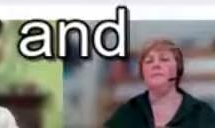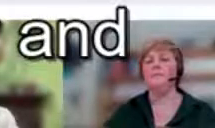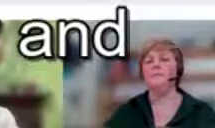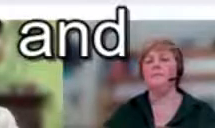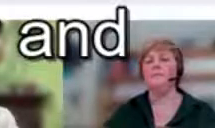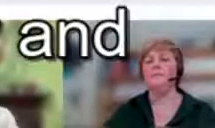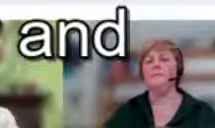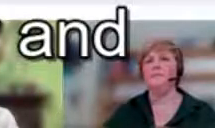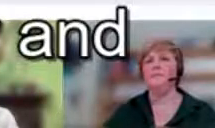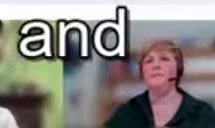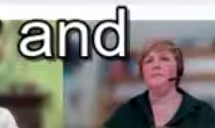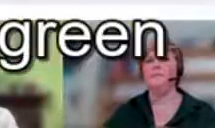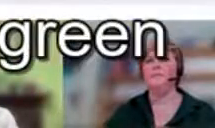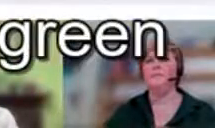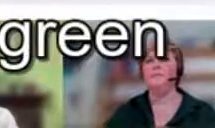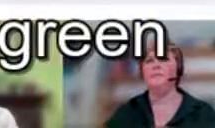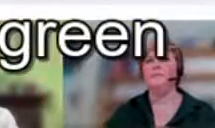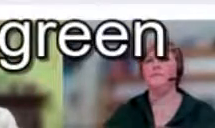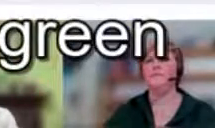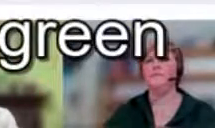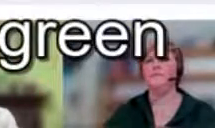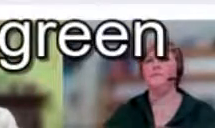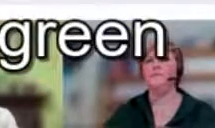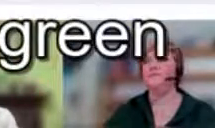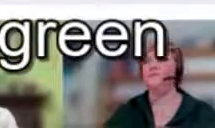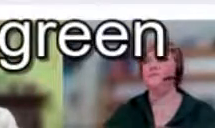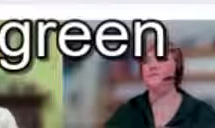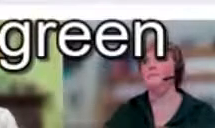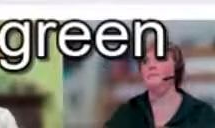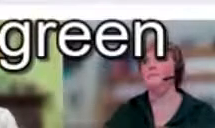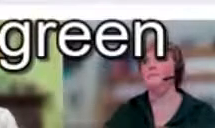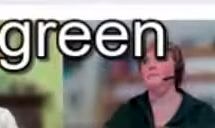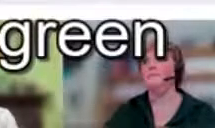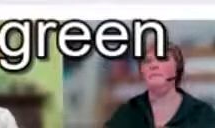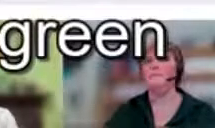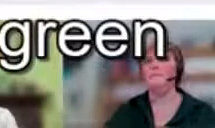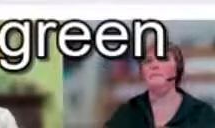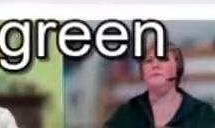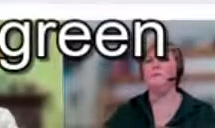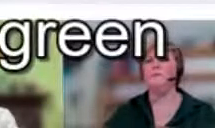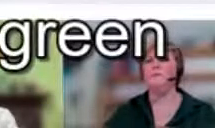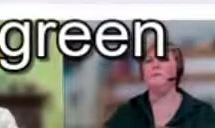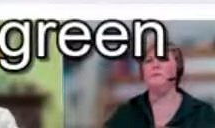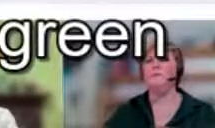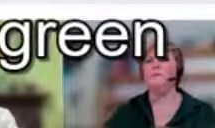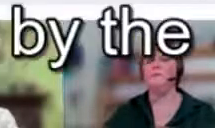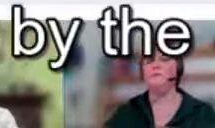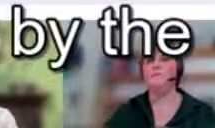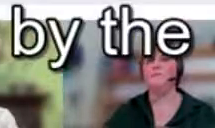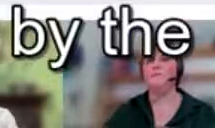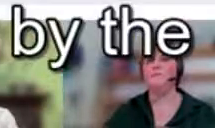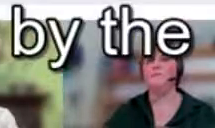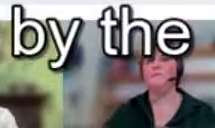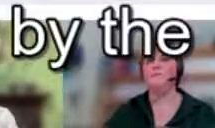existing public rights-of-way and adding additional sections to create routes that loop around and connect people to green